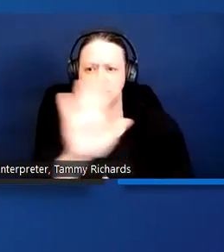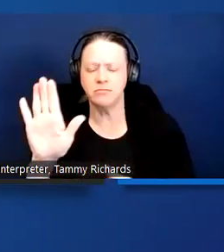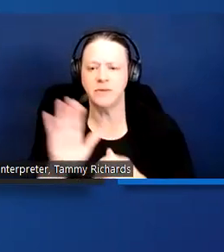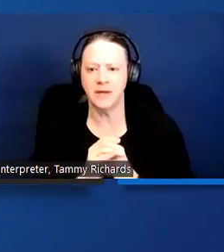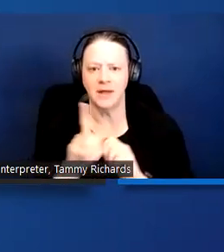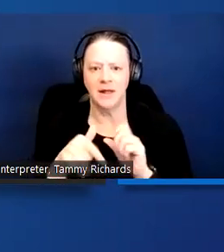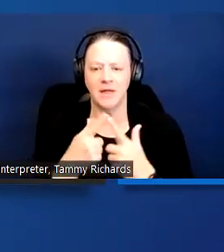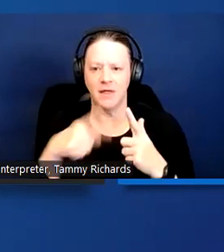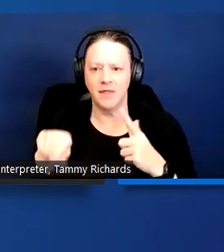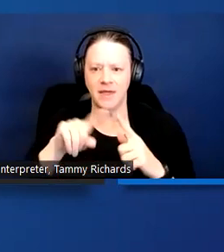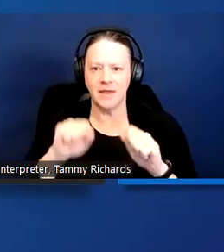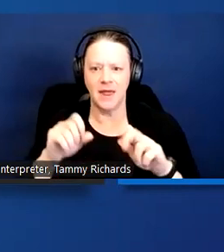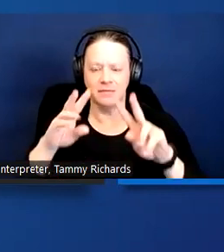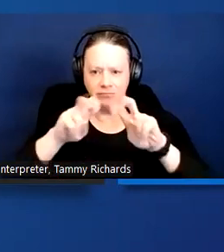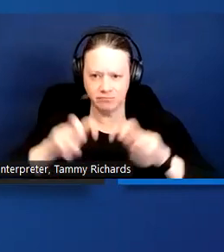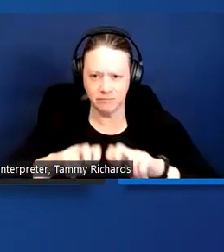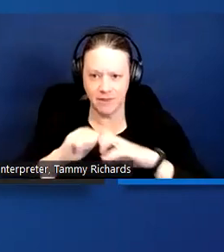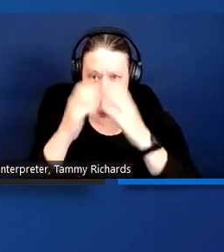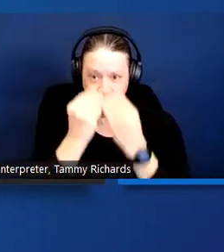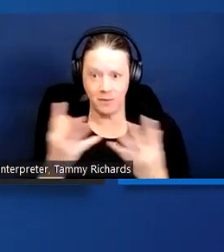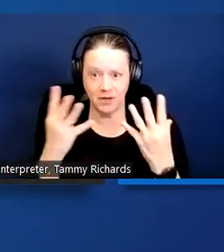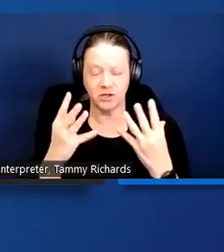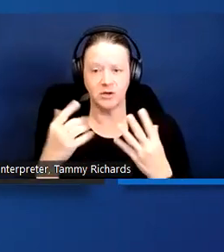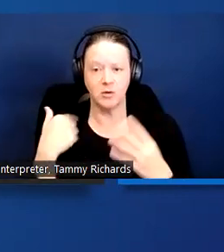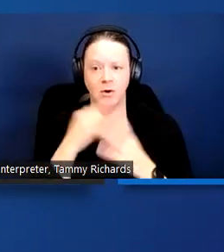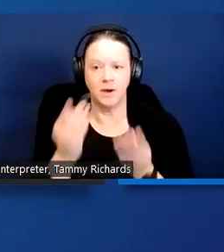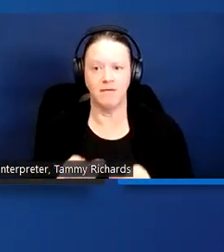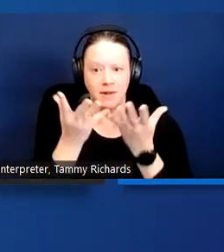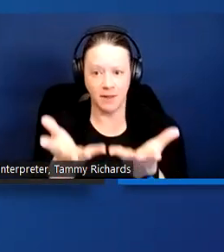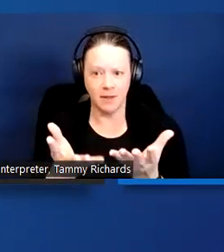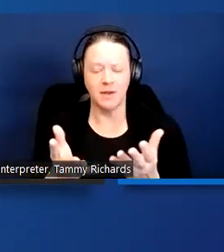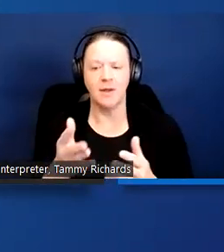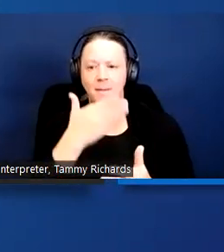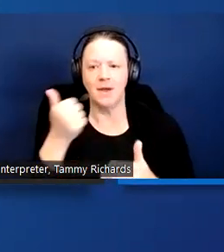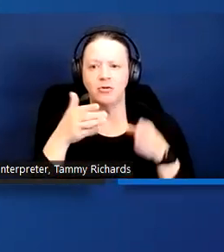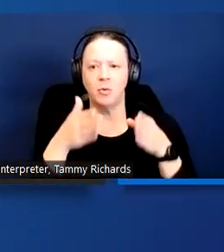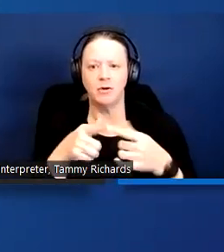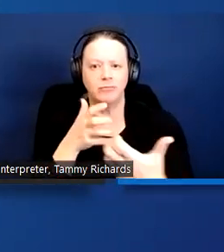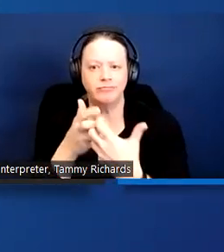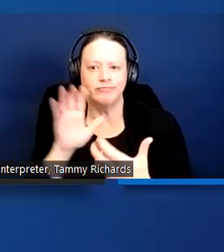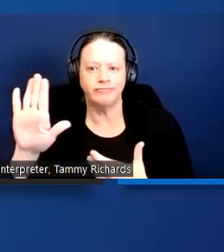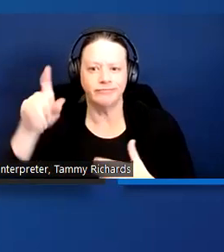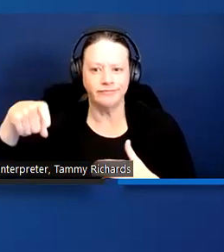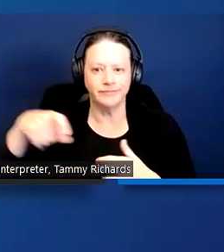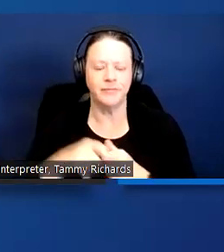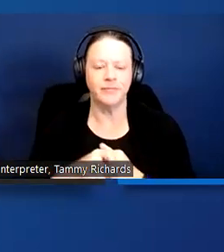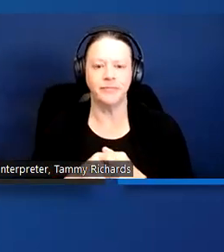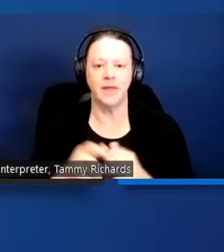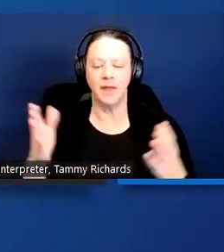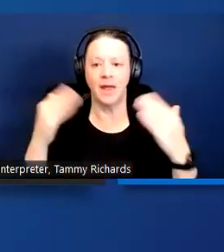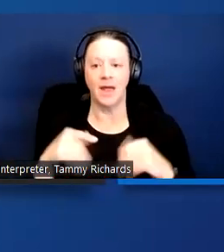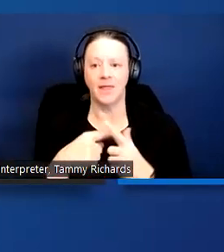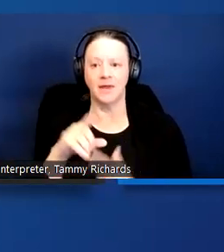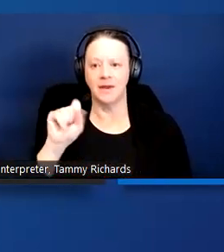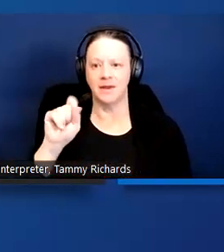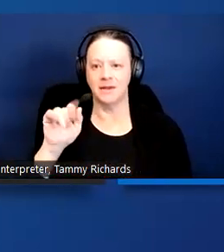interpret the information we're giving them in a manner that's most effective to them. And then finally, standalone systems. This is referring